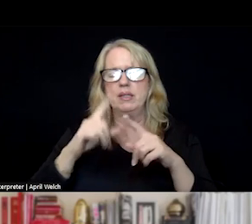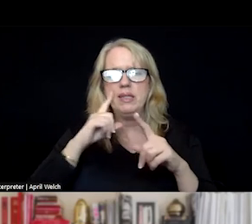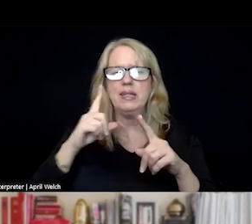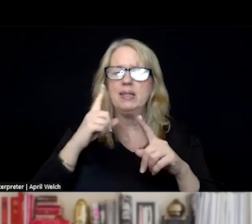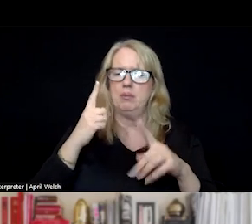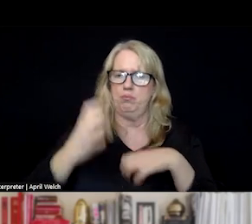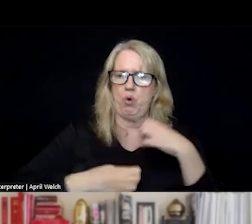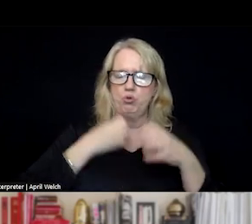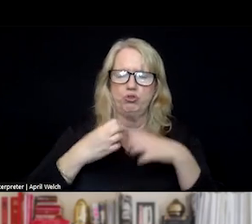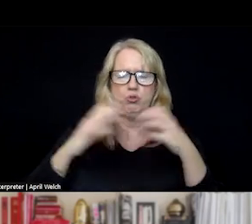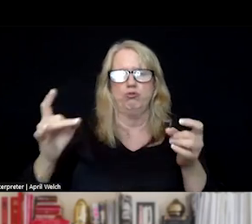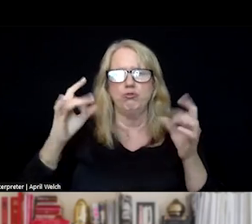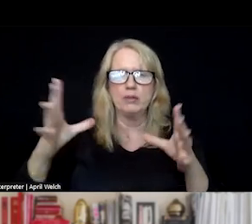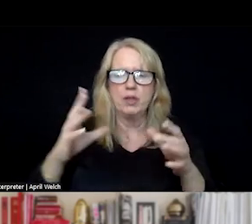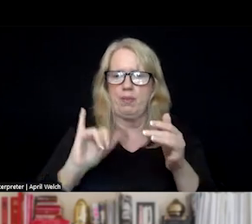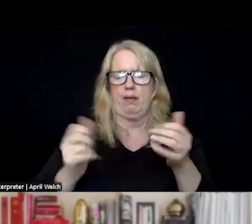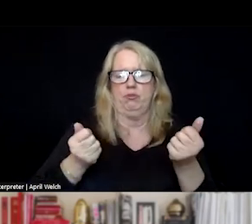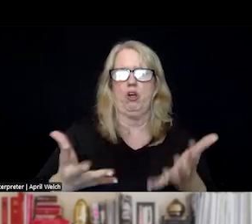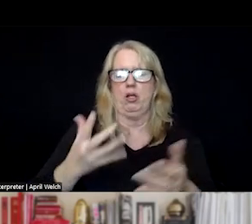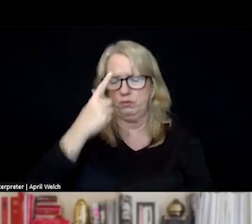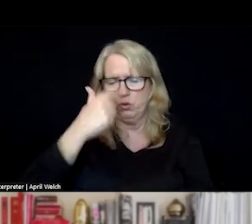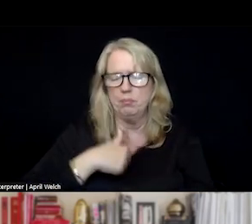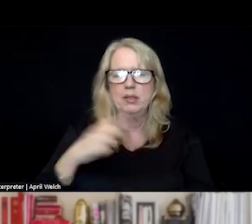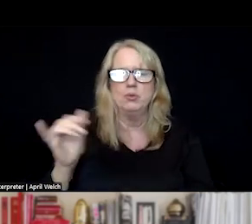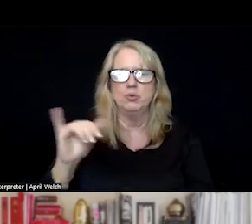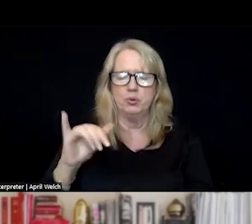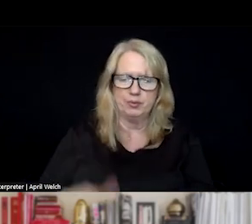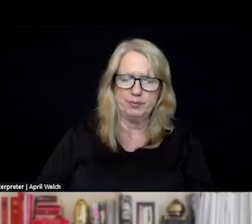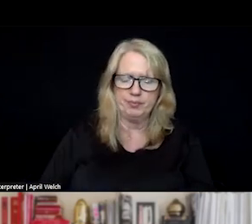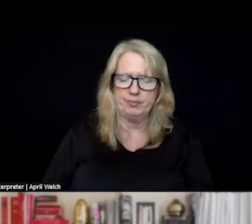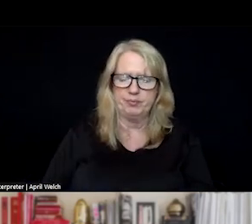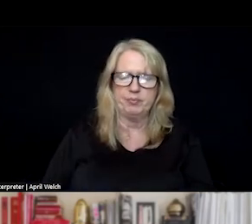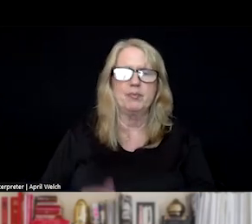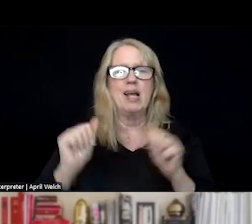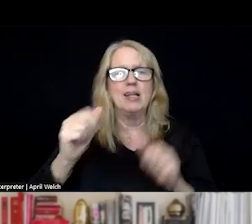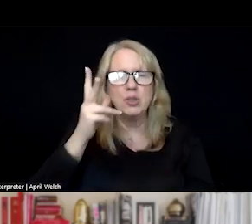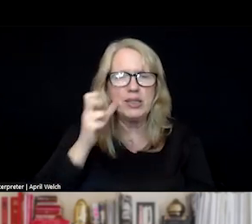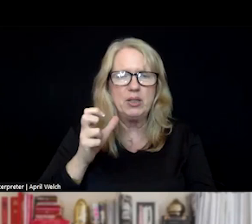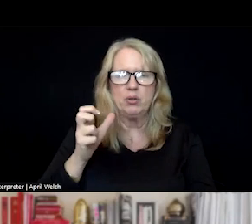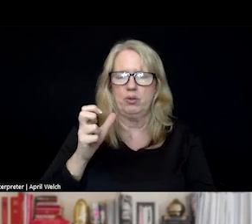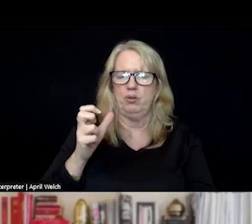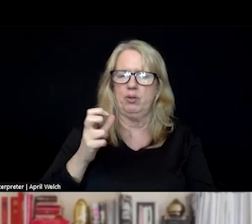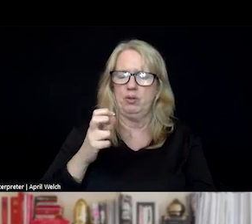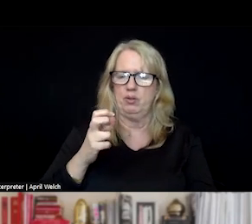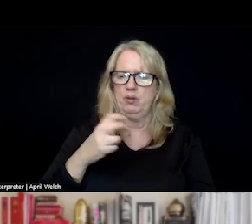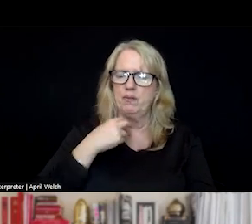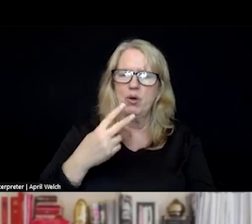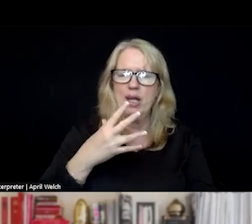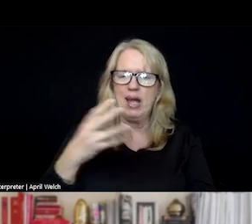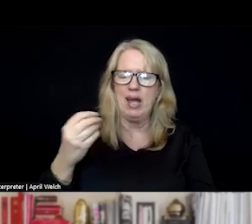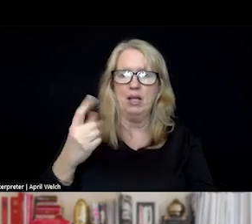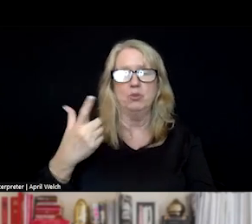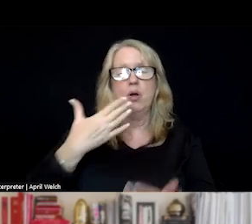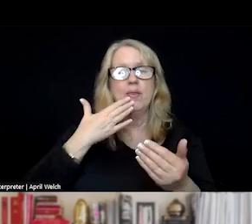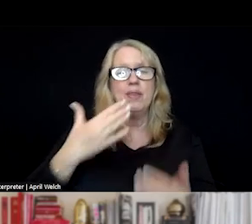was causing one for me too. And I really didn't know what to do. So I could hear their voices, and thankfully